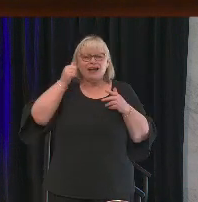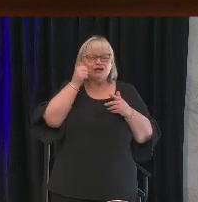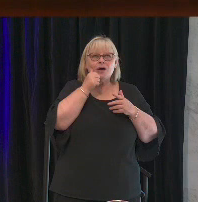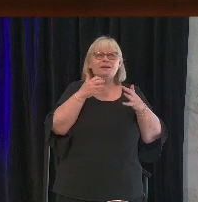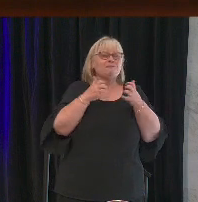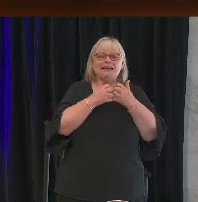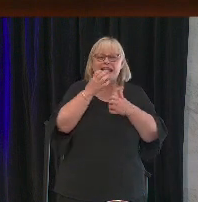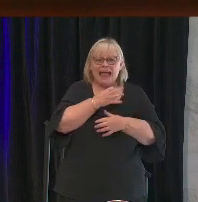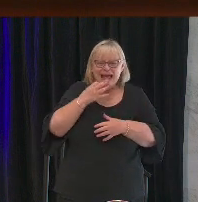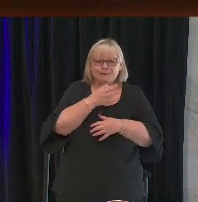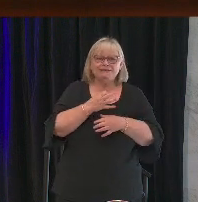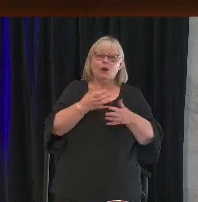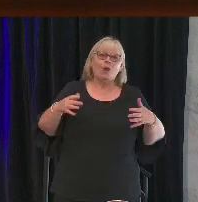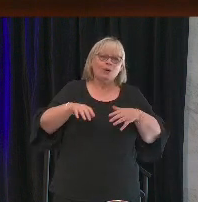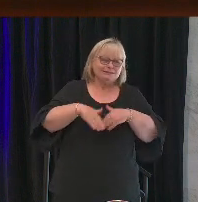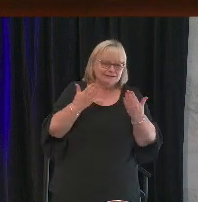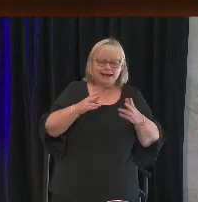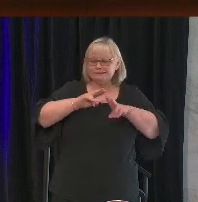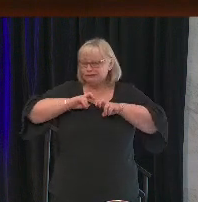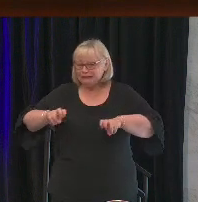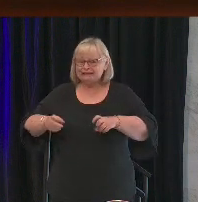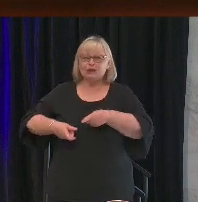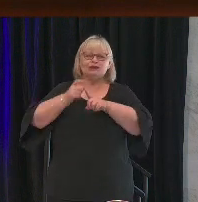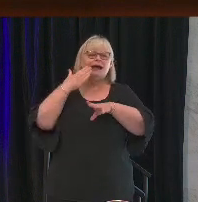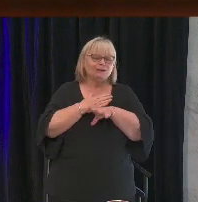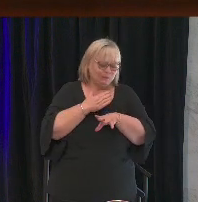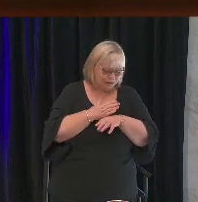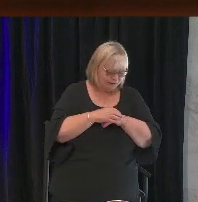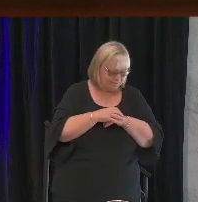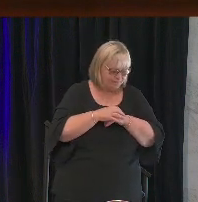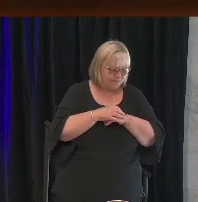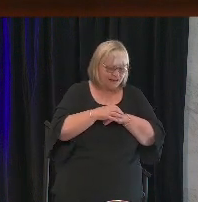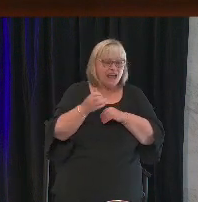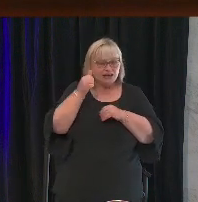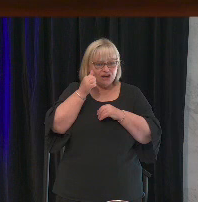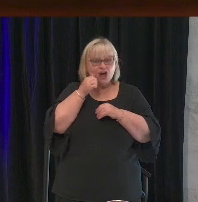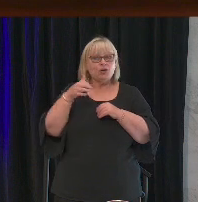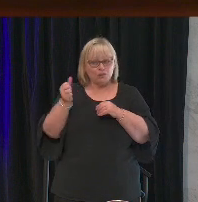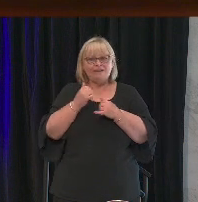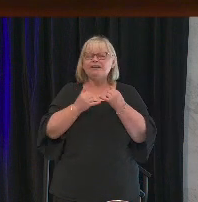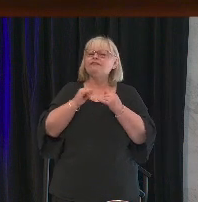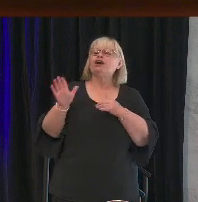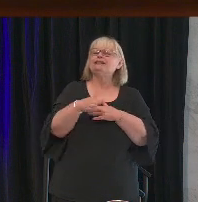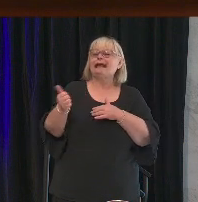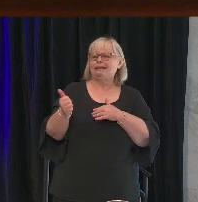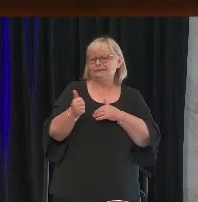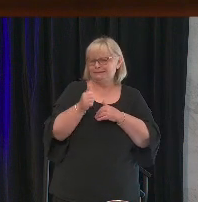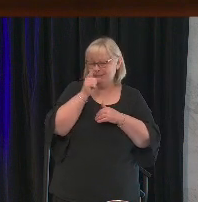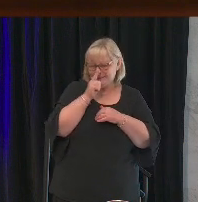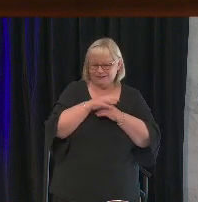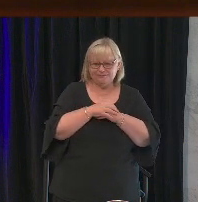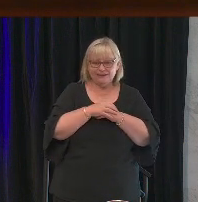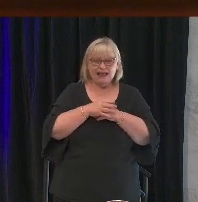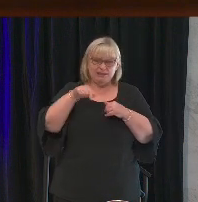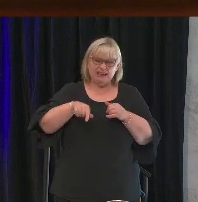hours, long days, research, hard work, and above all, a great talent. And this year, maybe more than